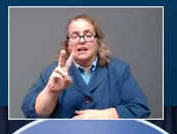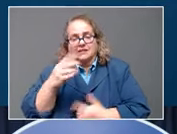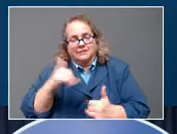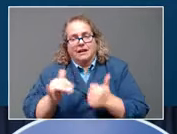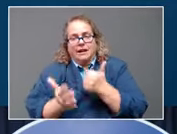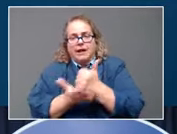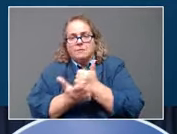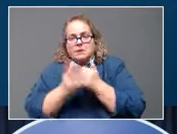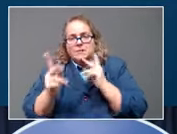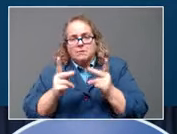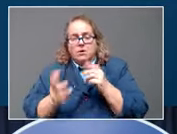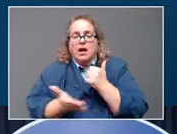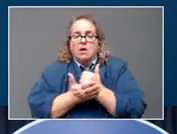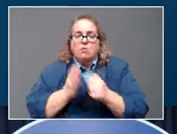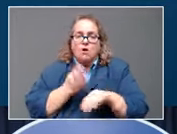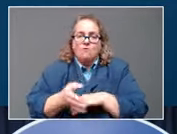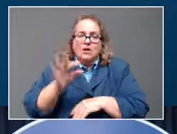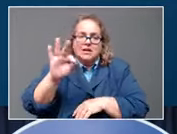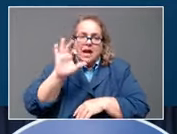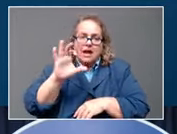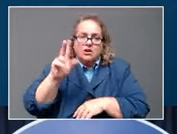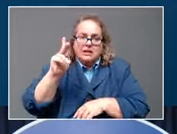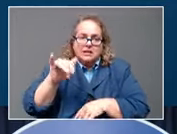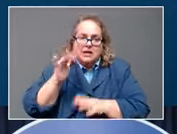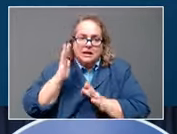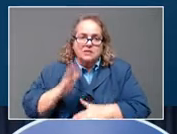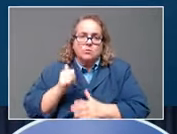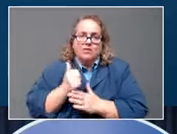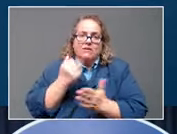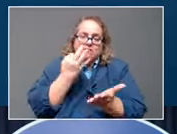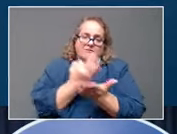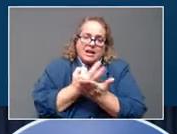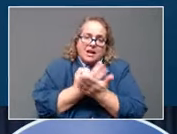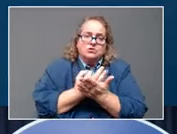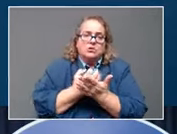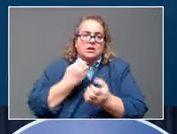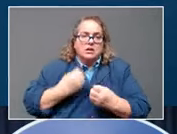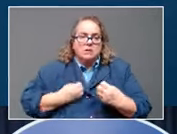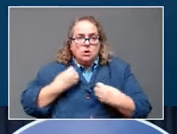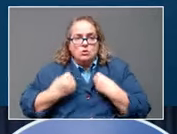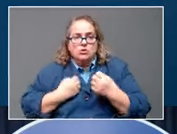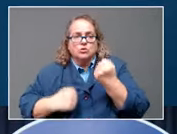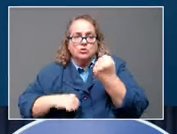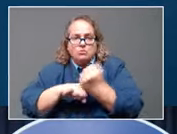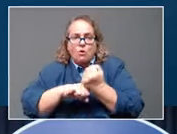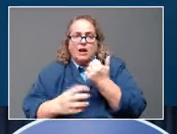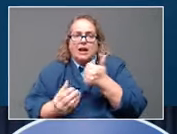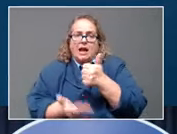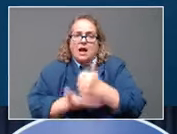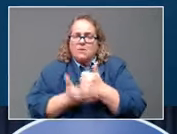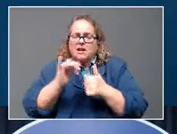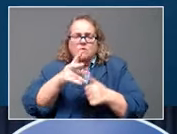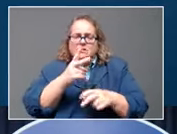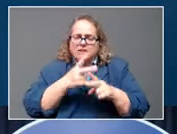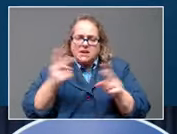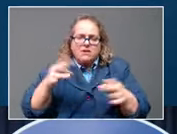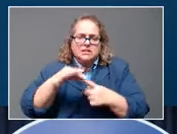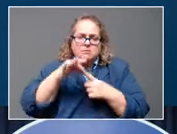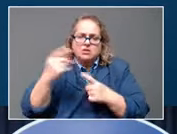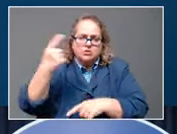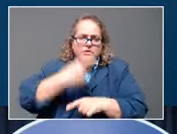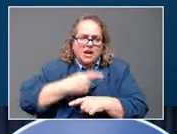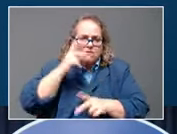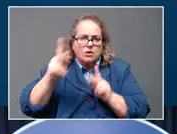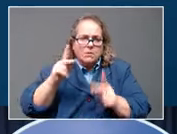Kentuckians with financial, emotional support and help. This was an incredibly special day for the people of